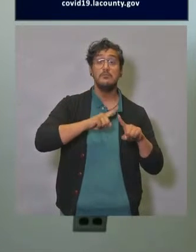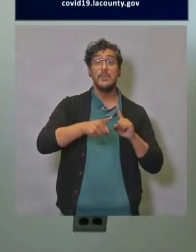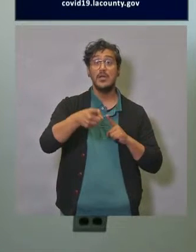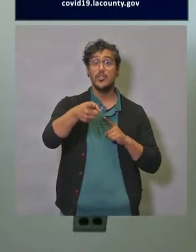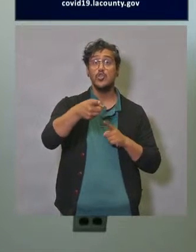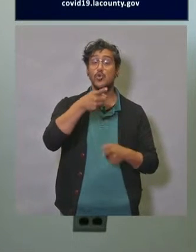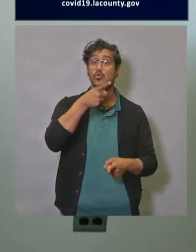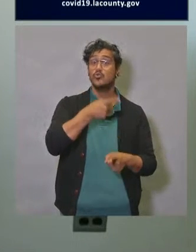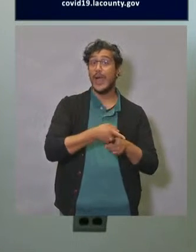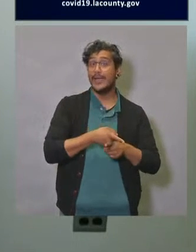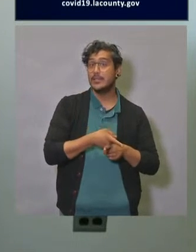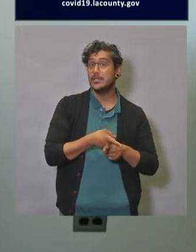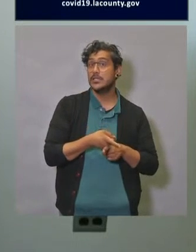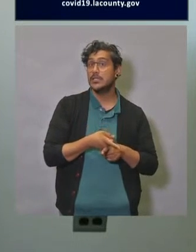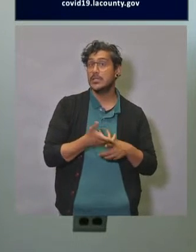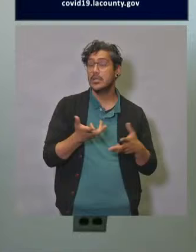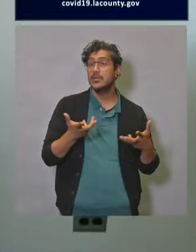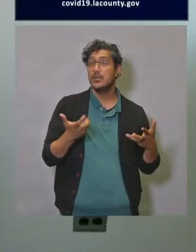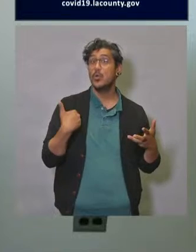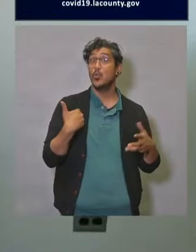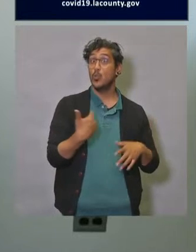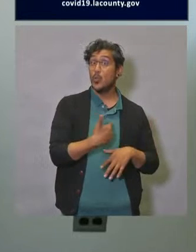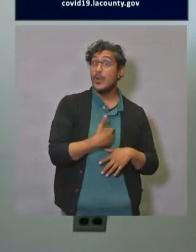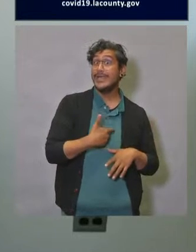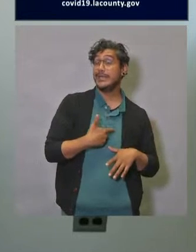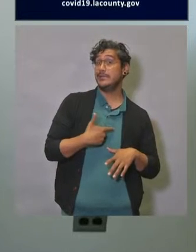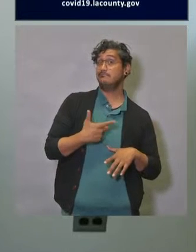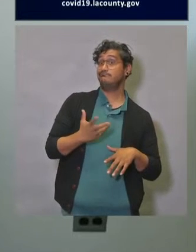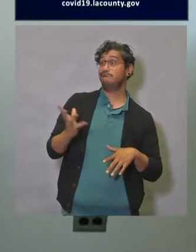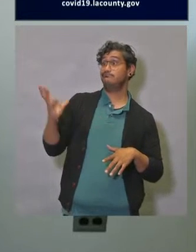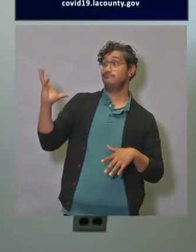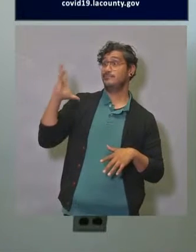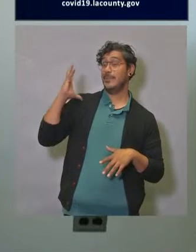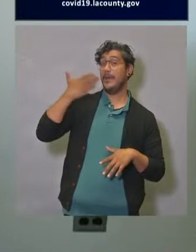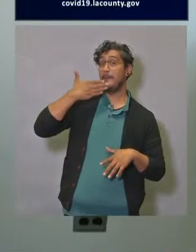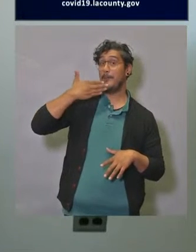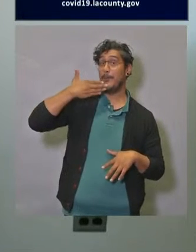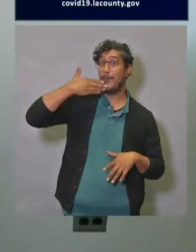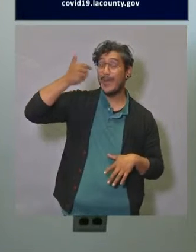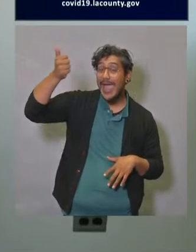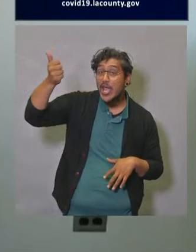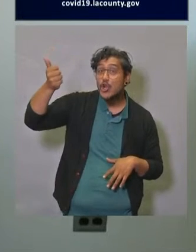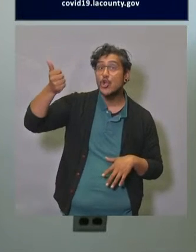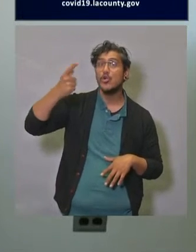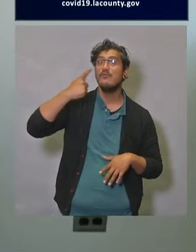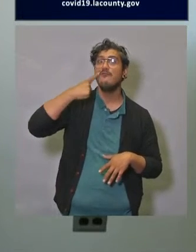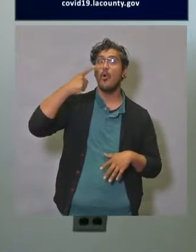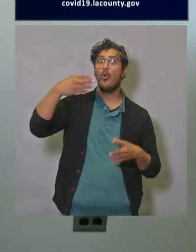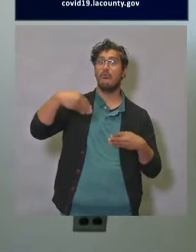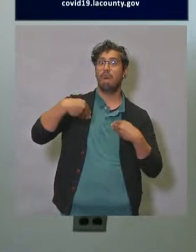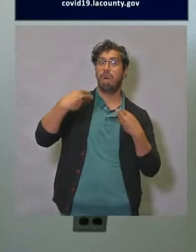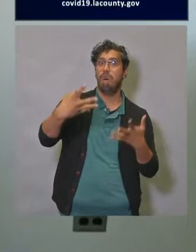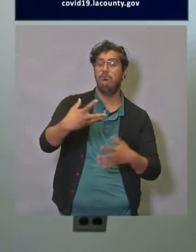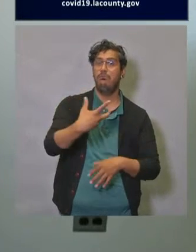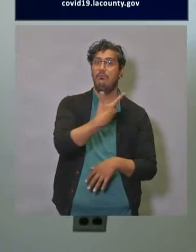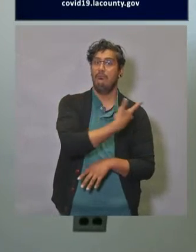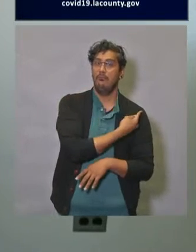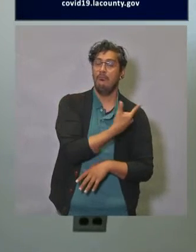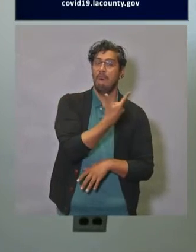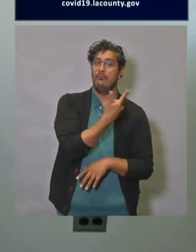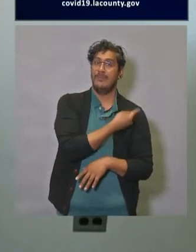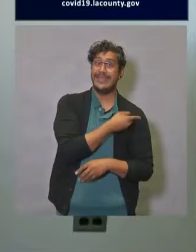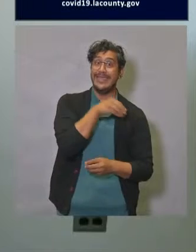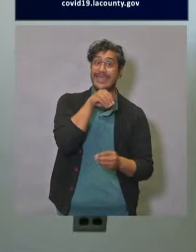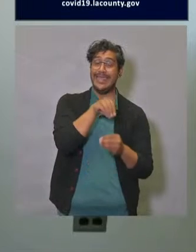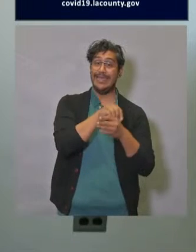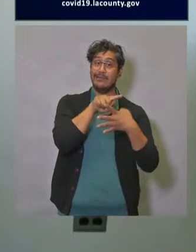to note that we were doing better in terms of administering doses earlier on in April.